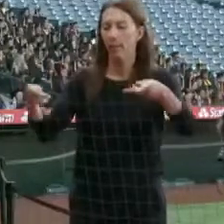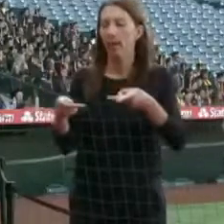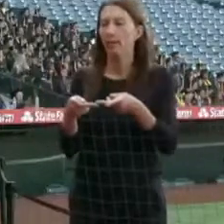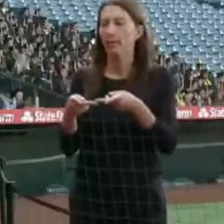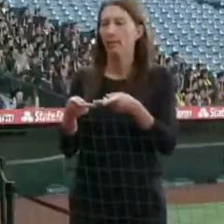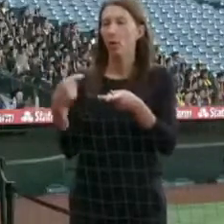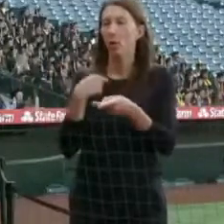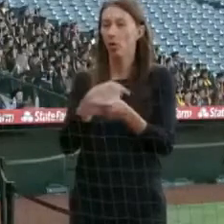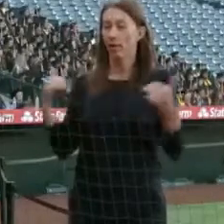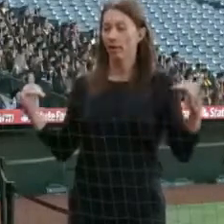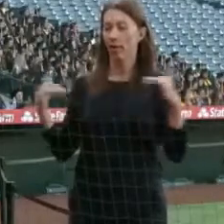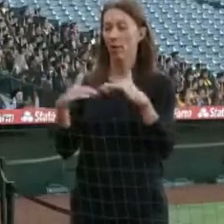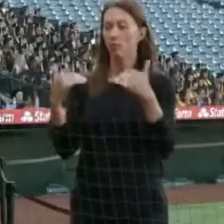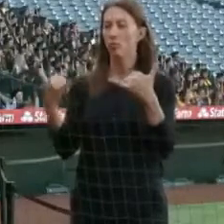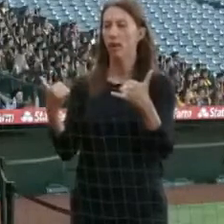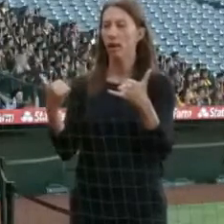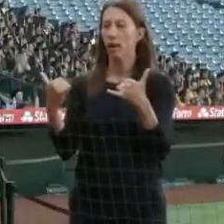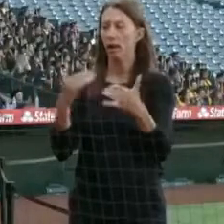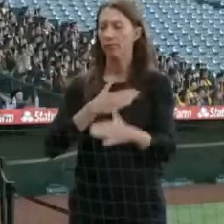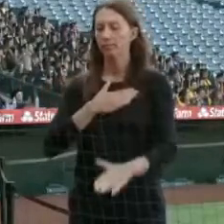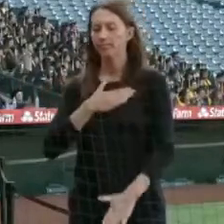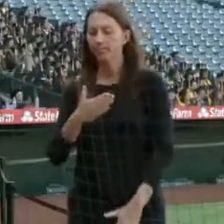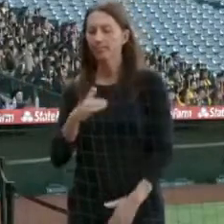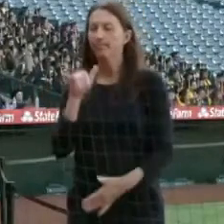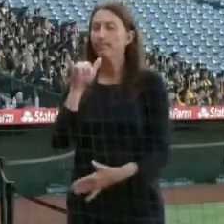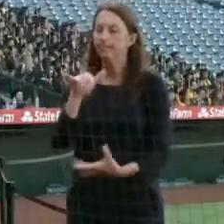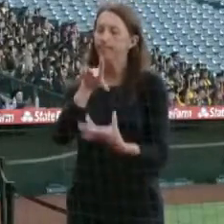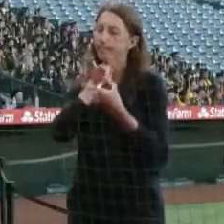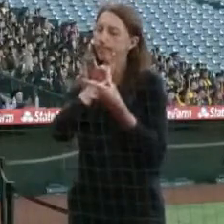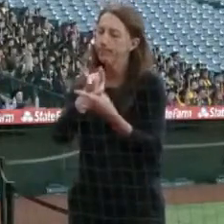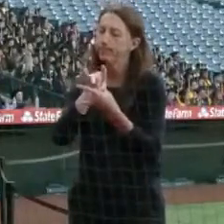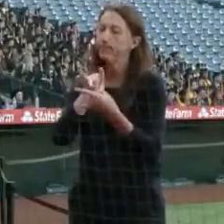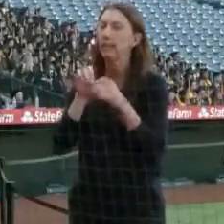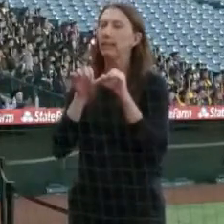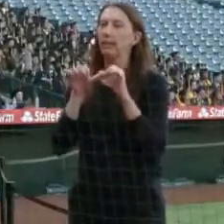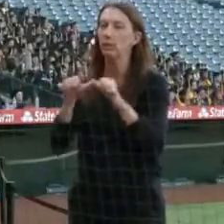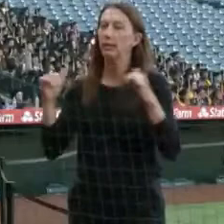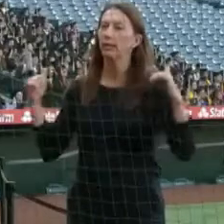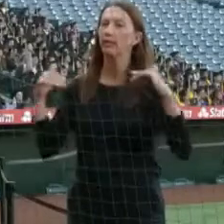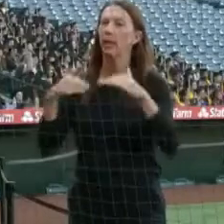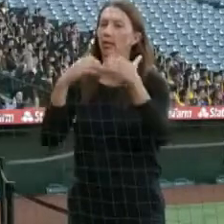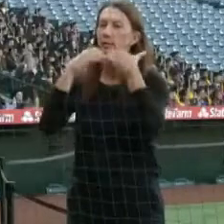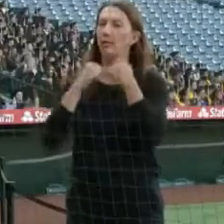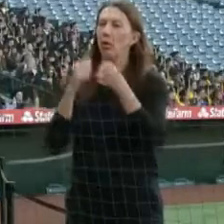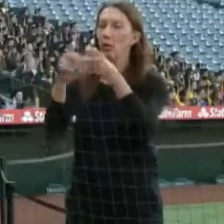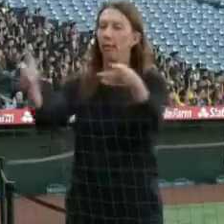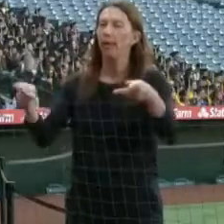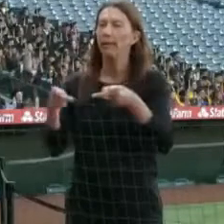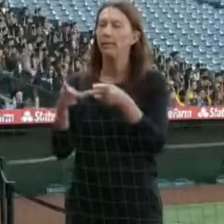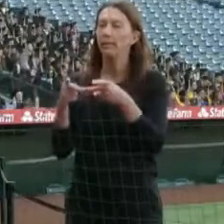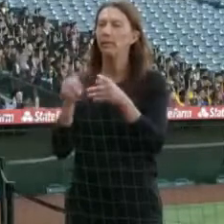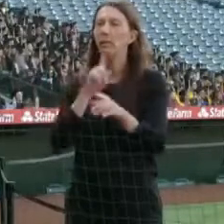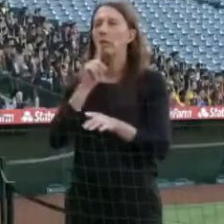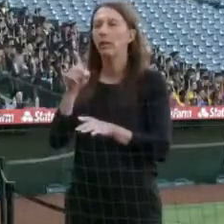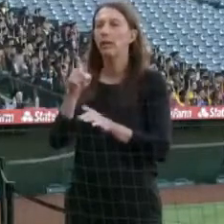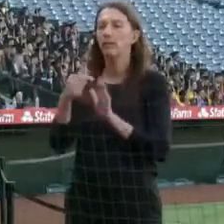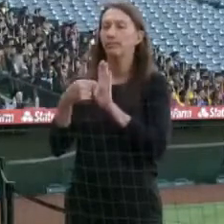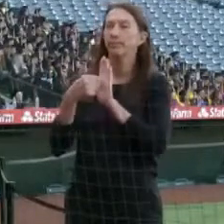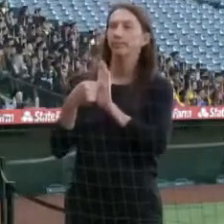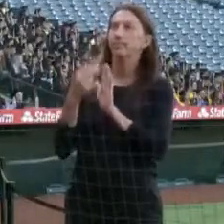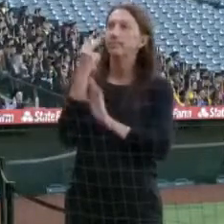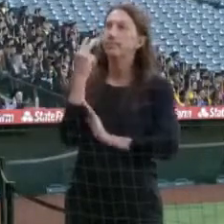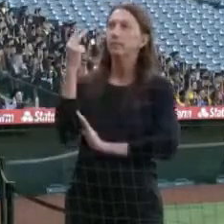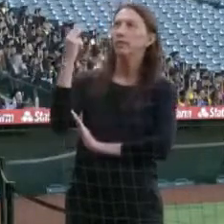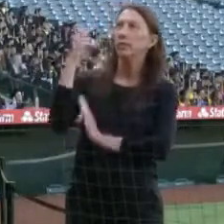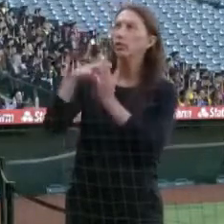we acknowledge that we are part of a continuum of gatherings at sacred places of reflection, learning,